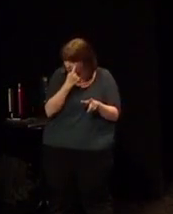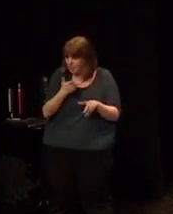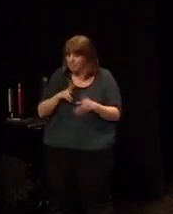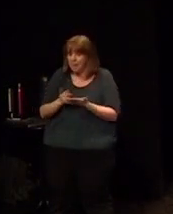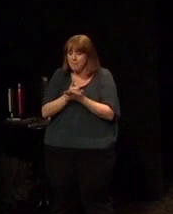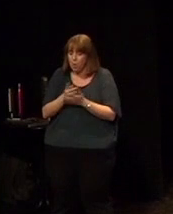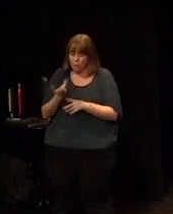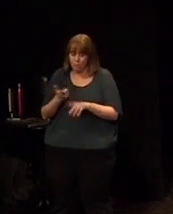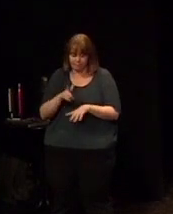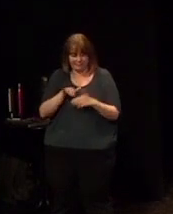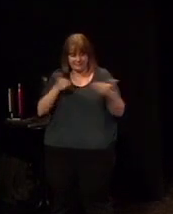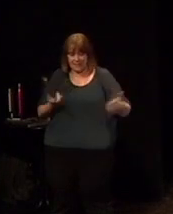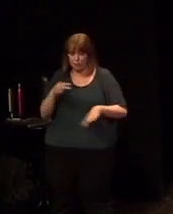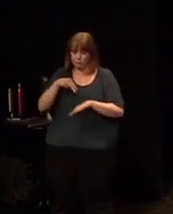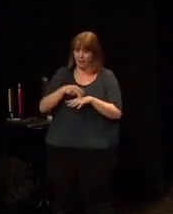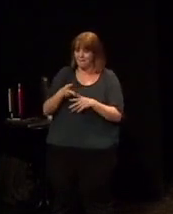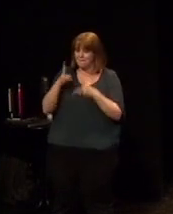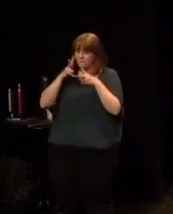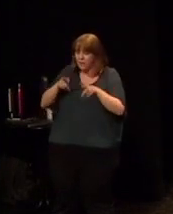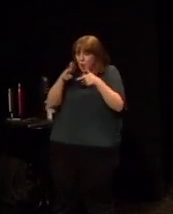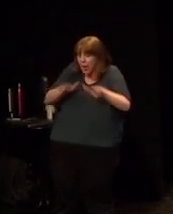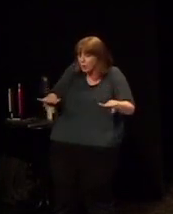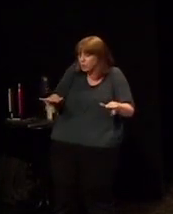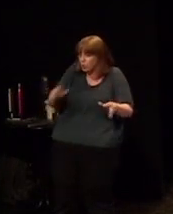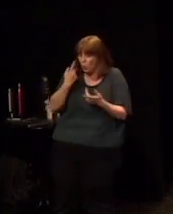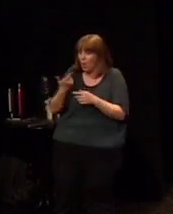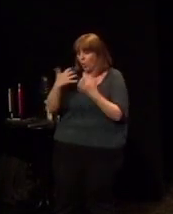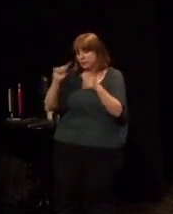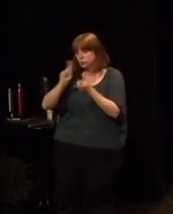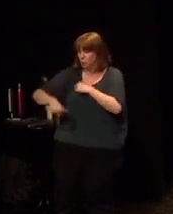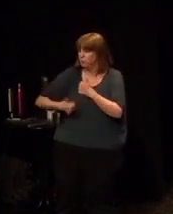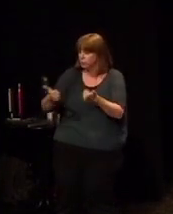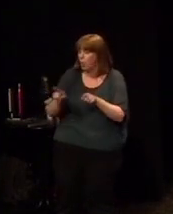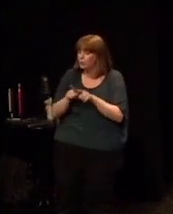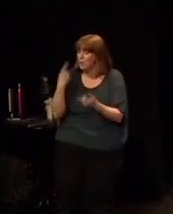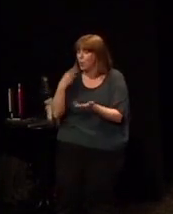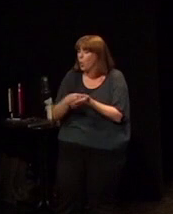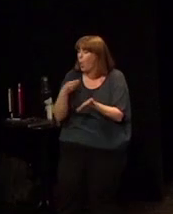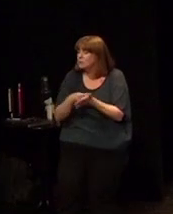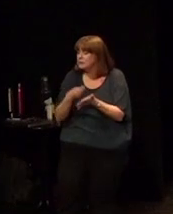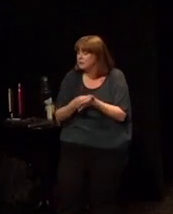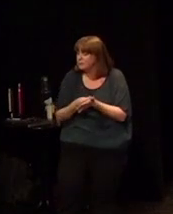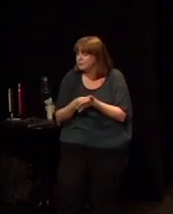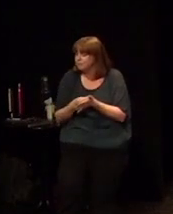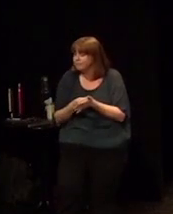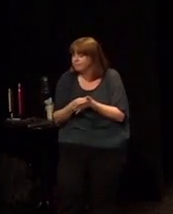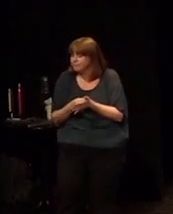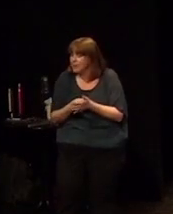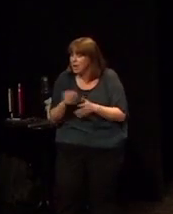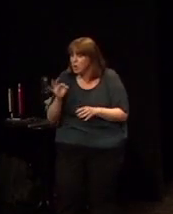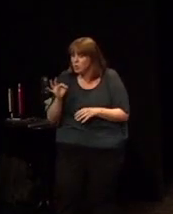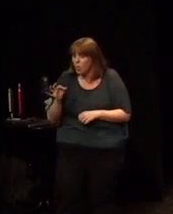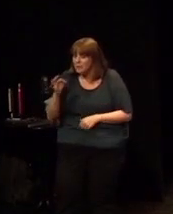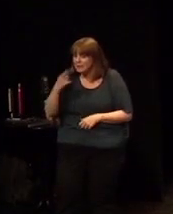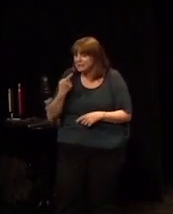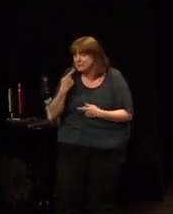visual languages on stage for audiences to respond to. Secondly, about the cost. Nobody ever says, shall we ask the